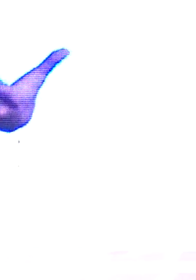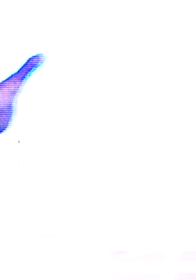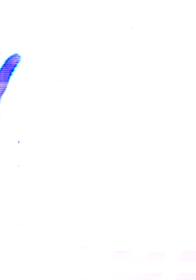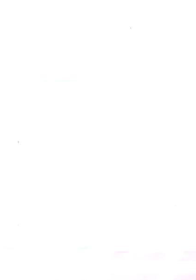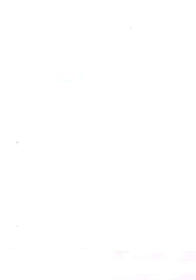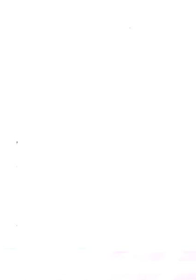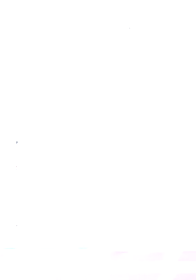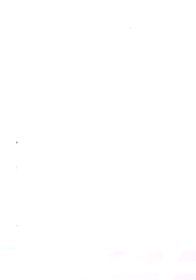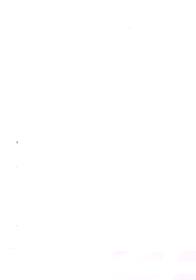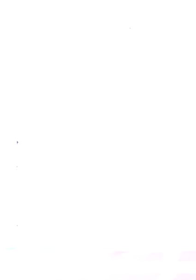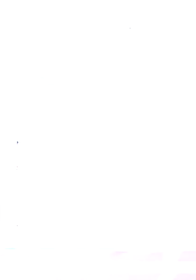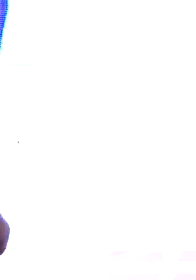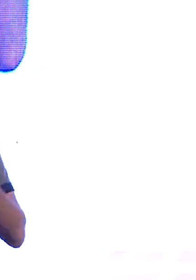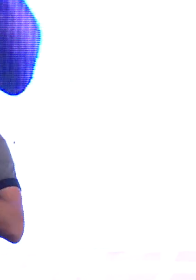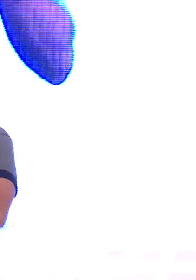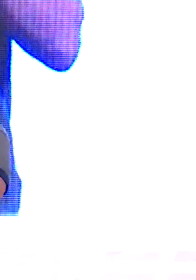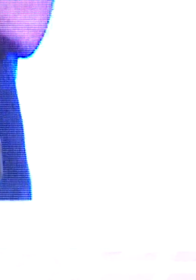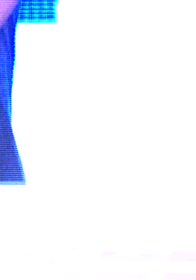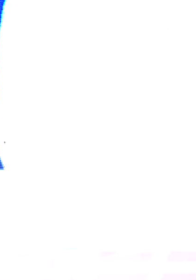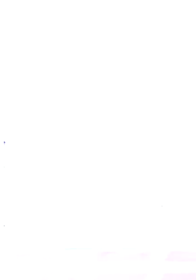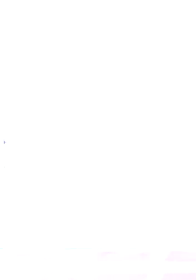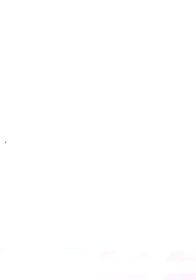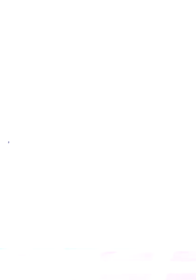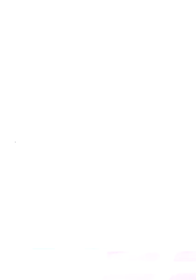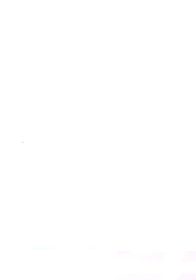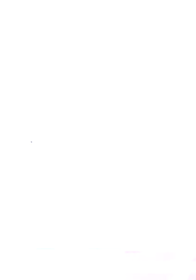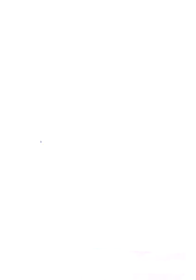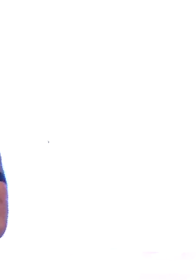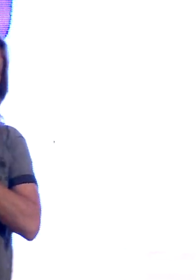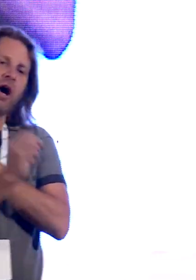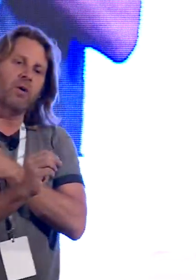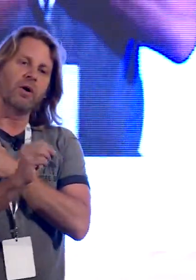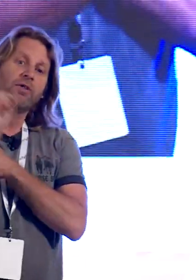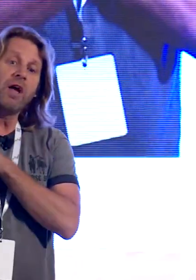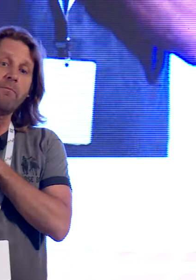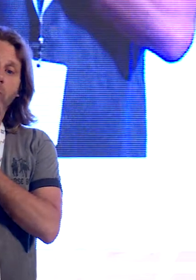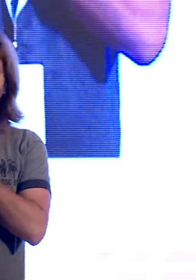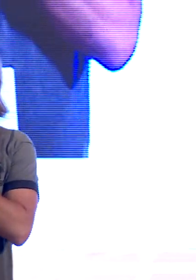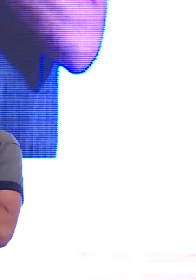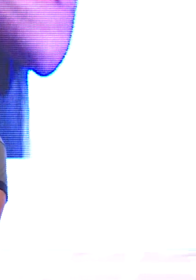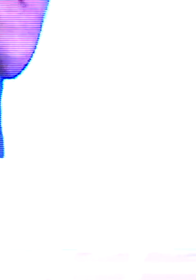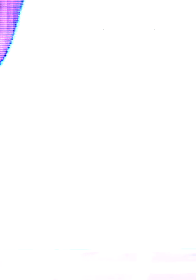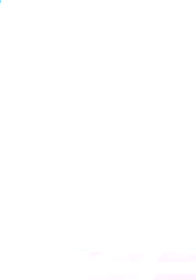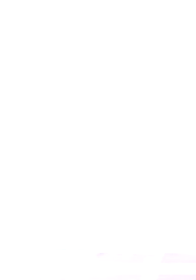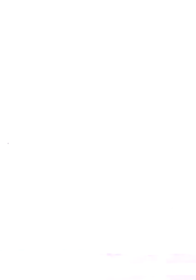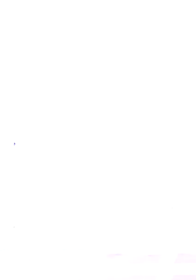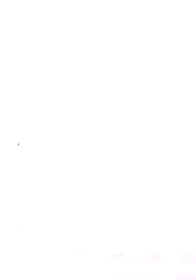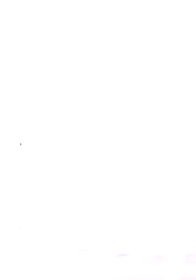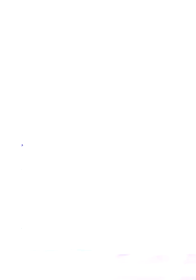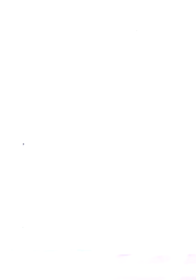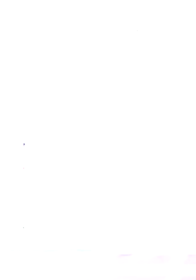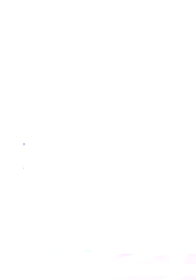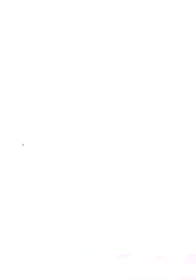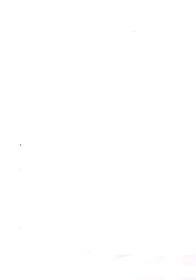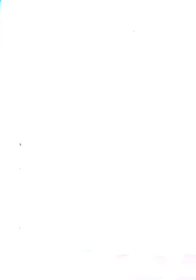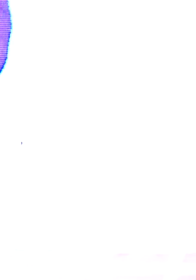attitudinal blindness, to work it out. So, the important thing for everyone in this room, and I'm going to quit